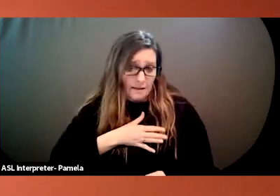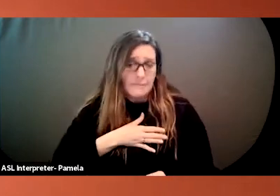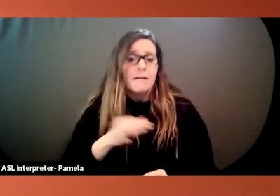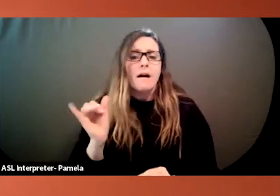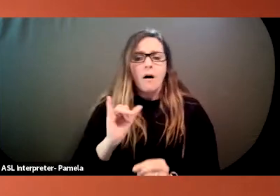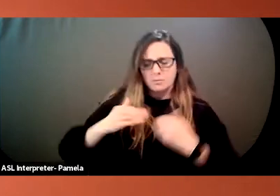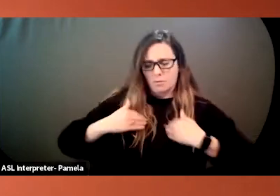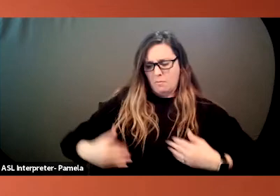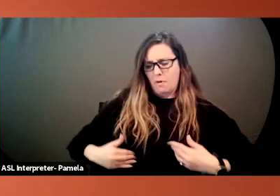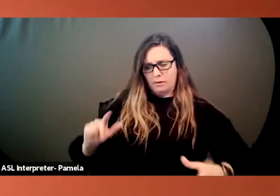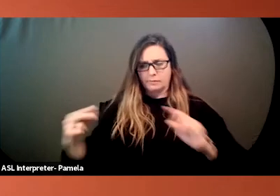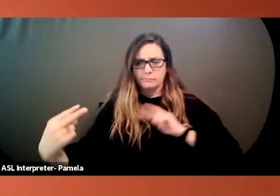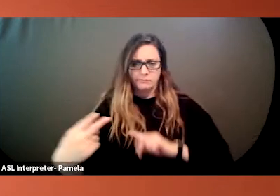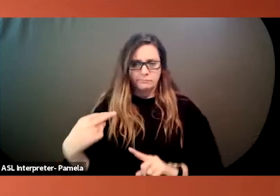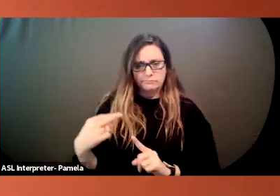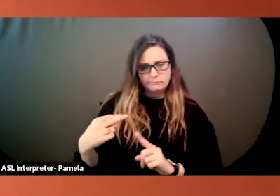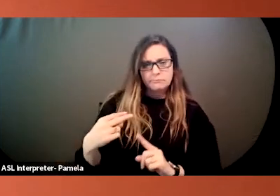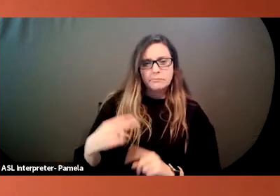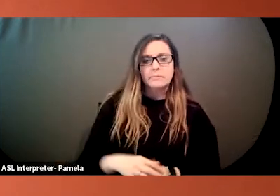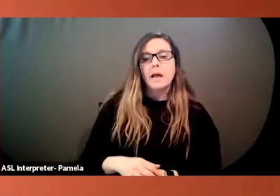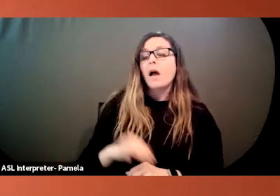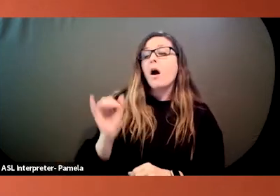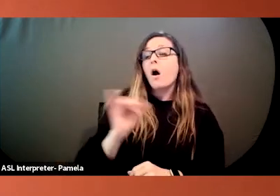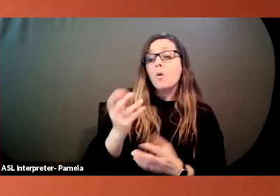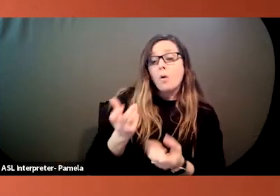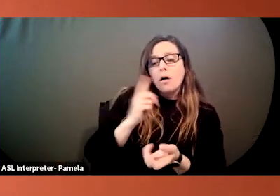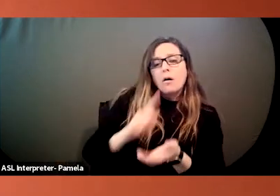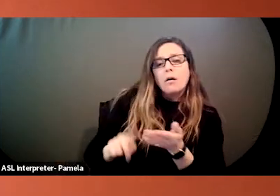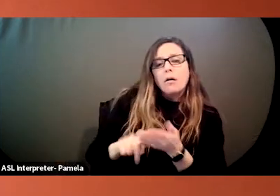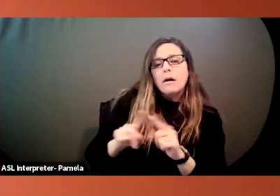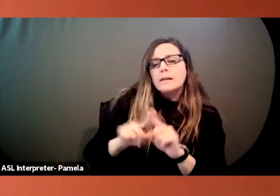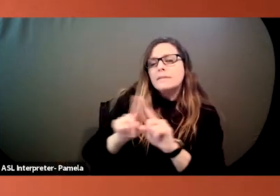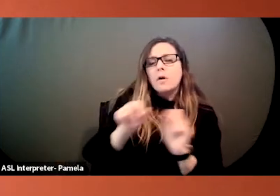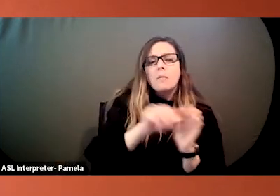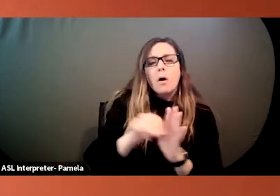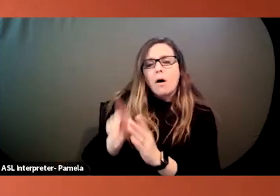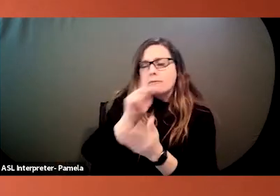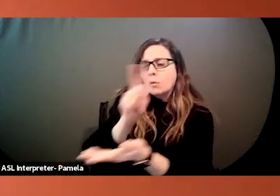for more effective treatment modalities. Without further ado,